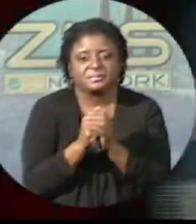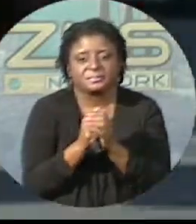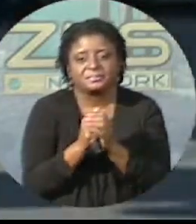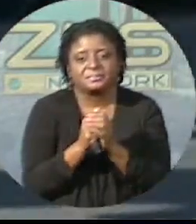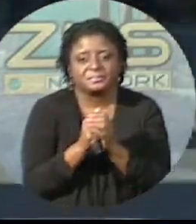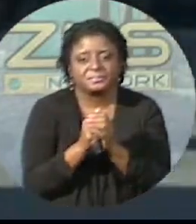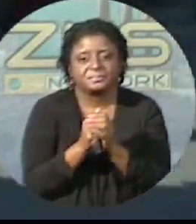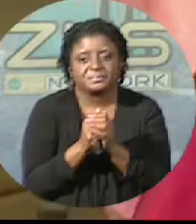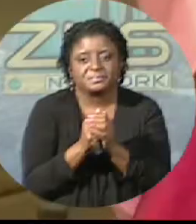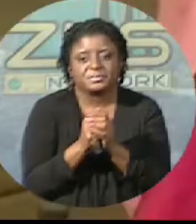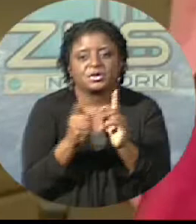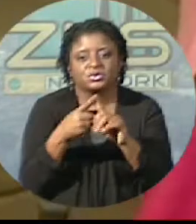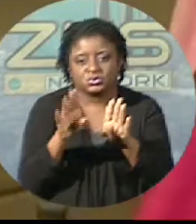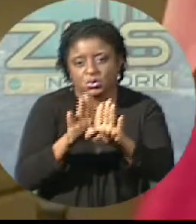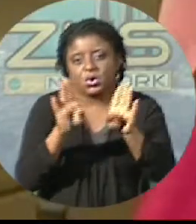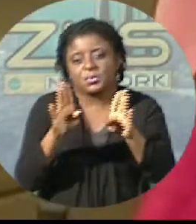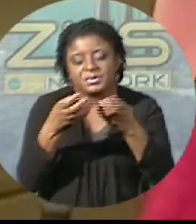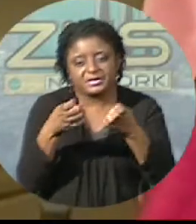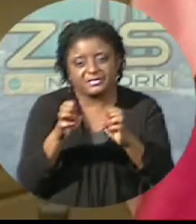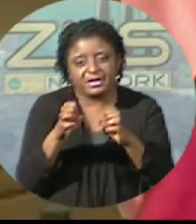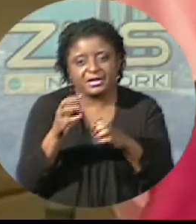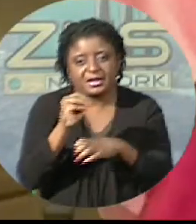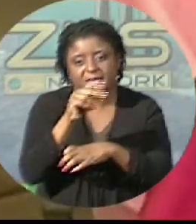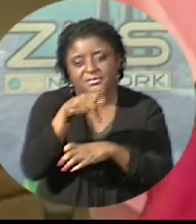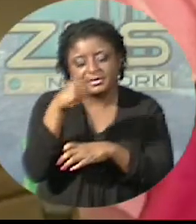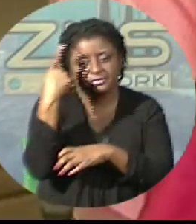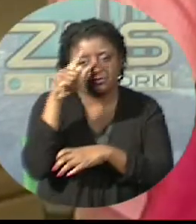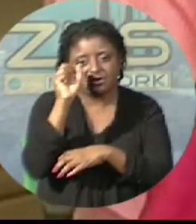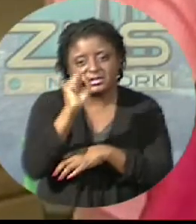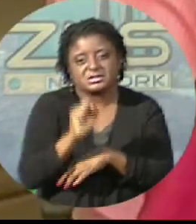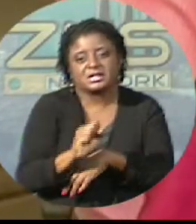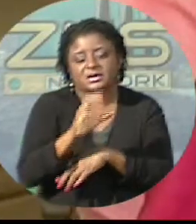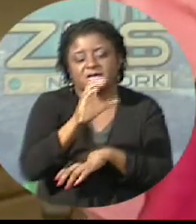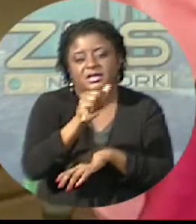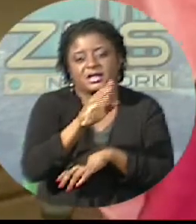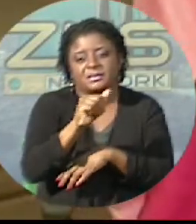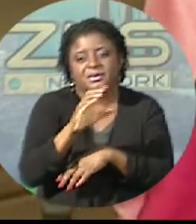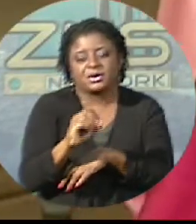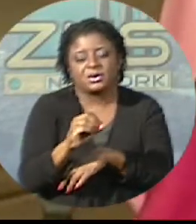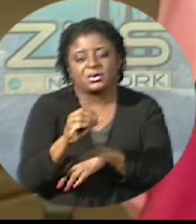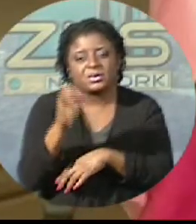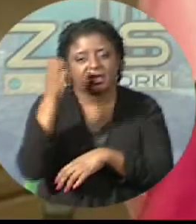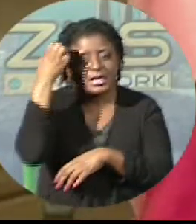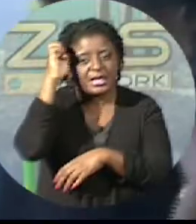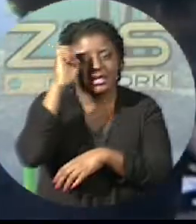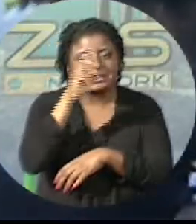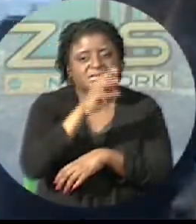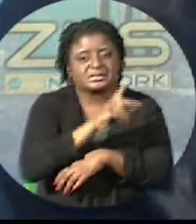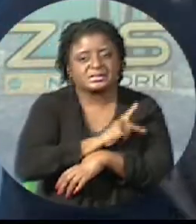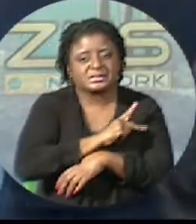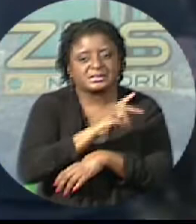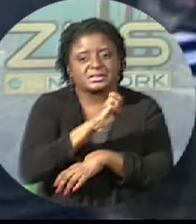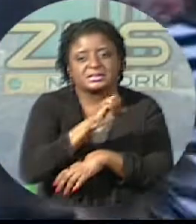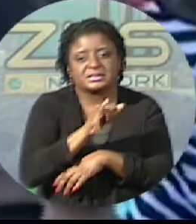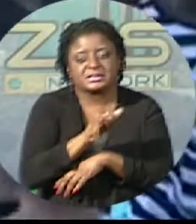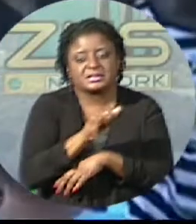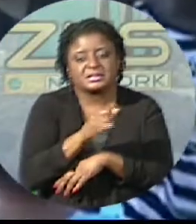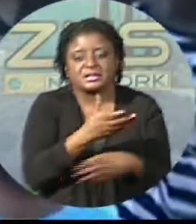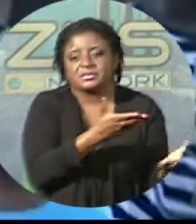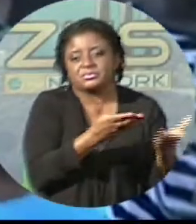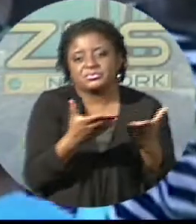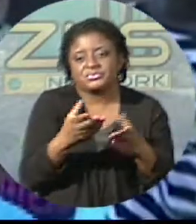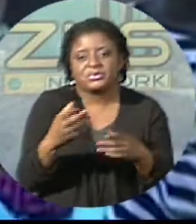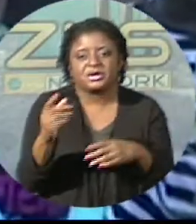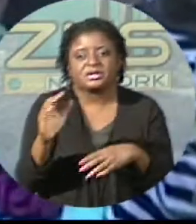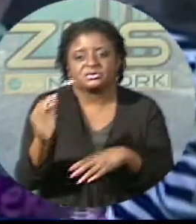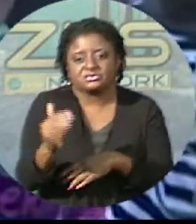To open the event, the Member of Parliament for South Abaco, Edison Key, brought greetings, stating that this is a time when residents should be showing love for